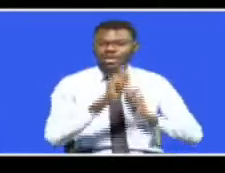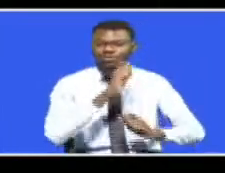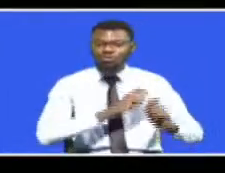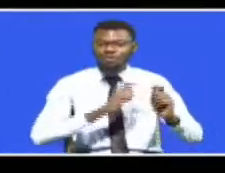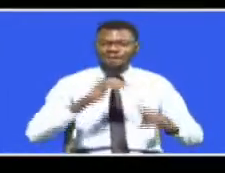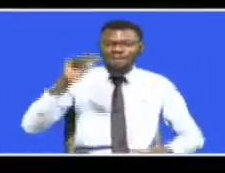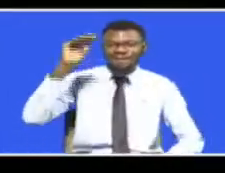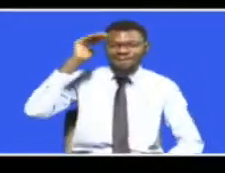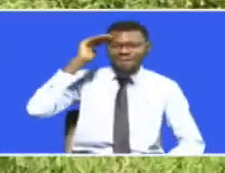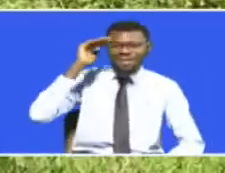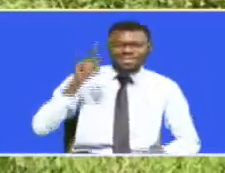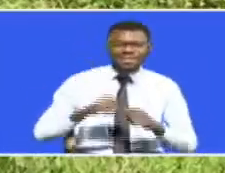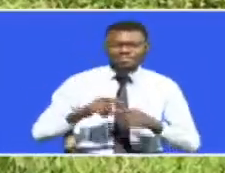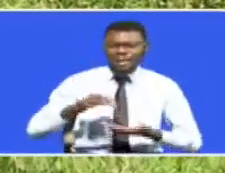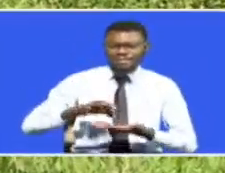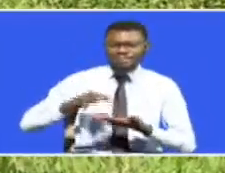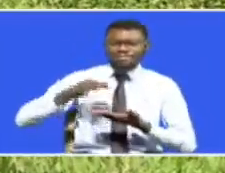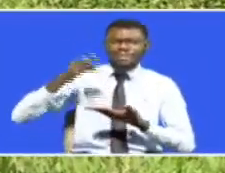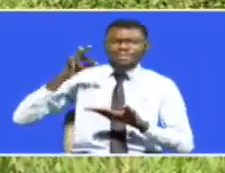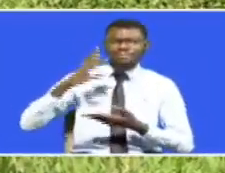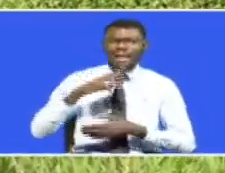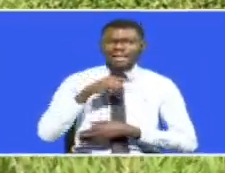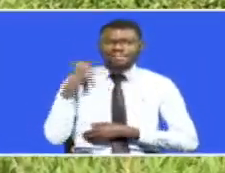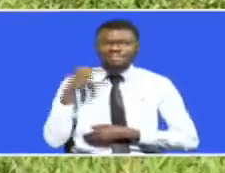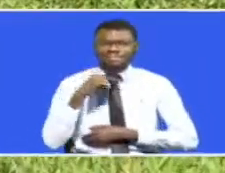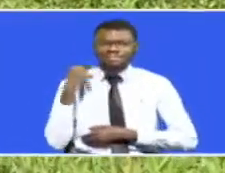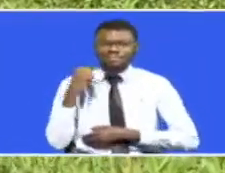brews and spirits.